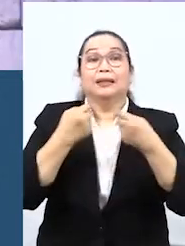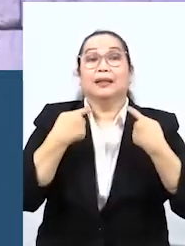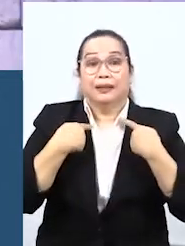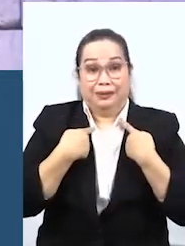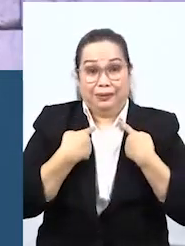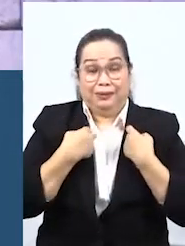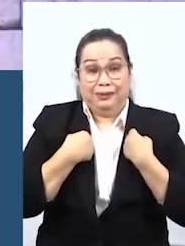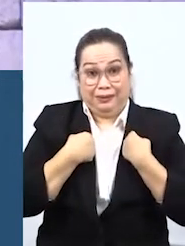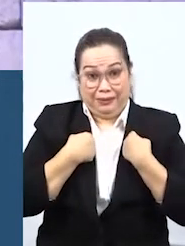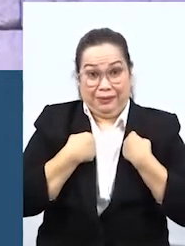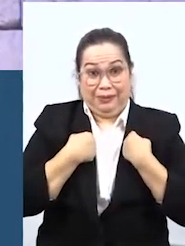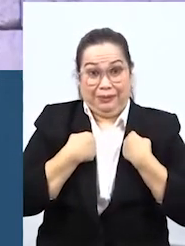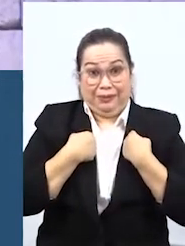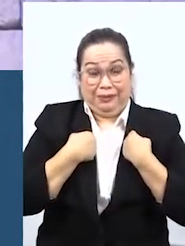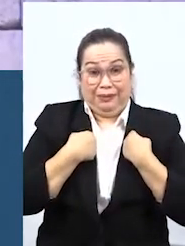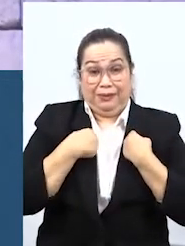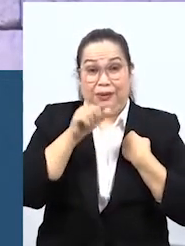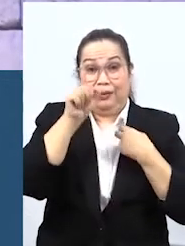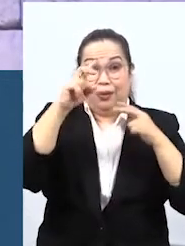has